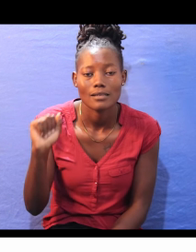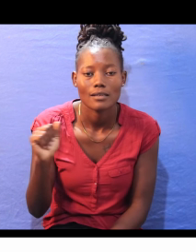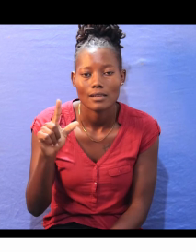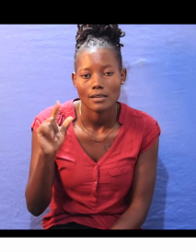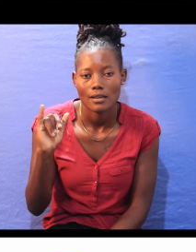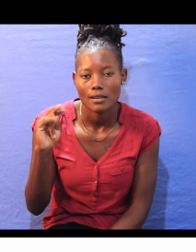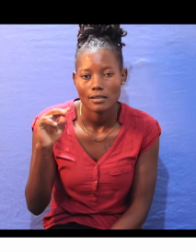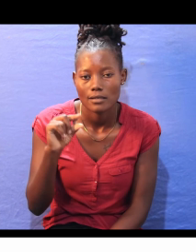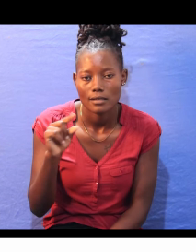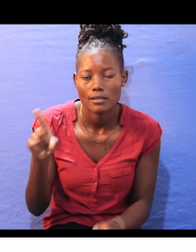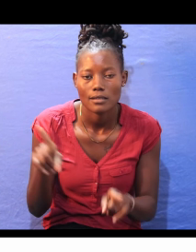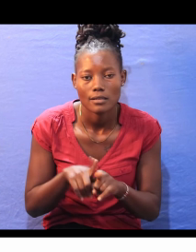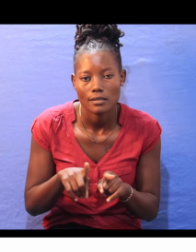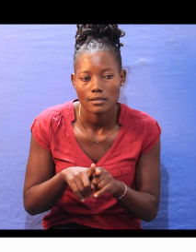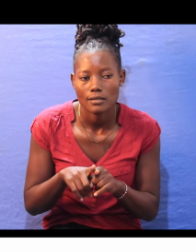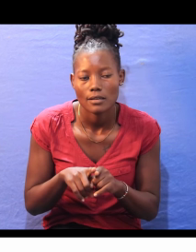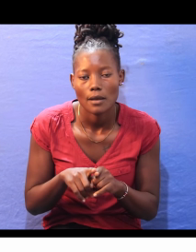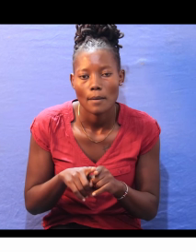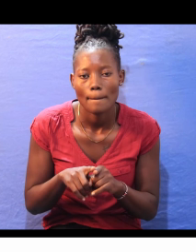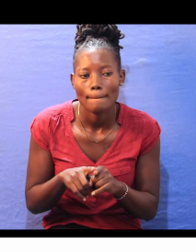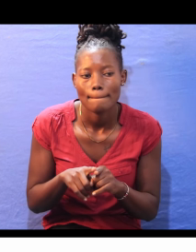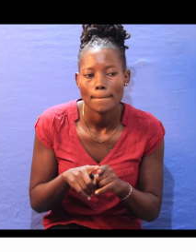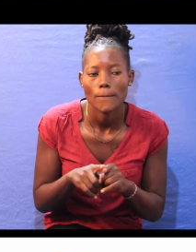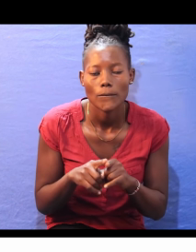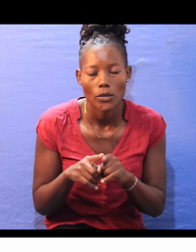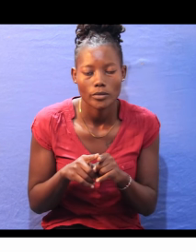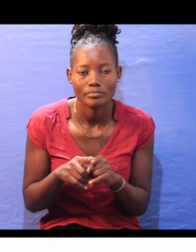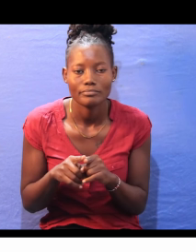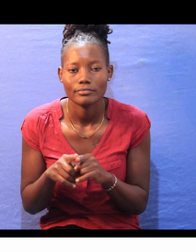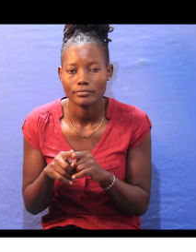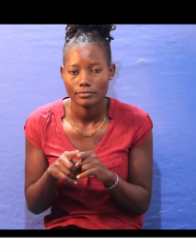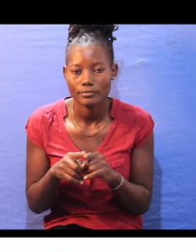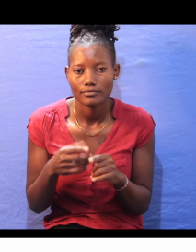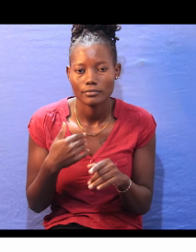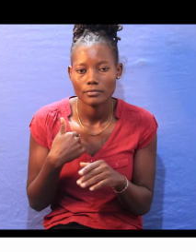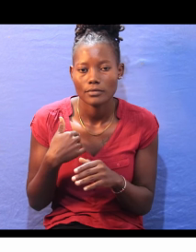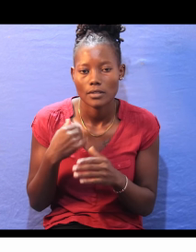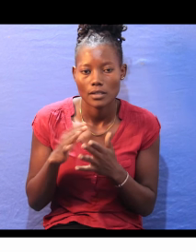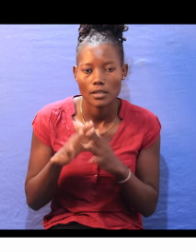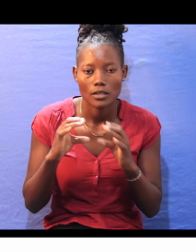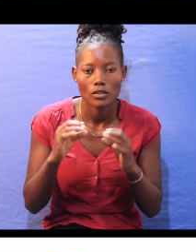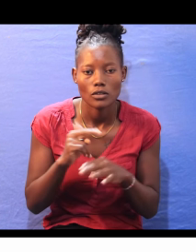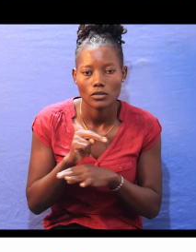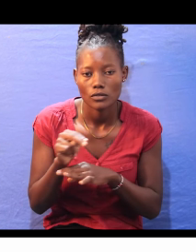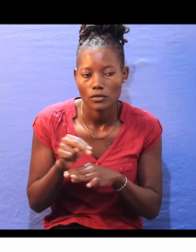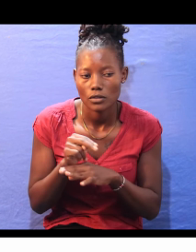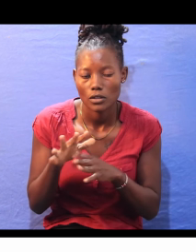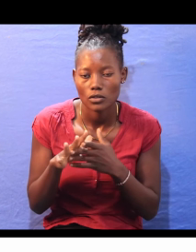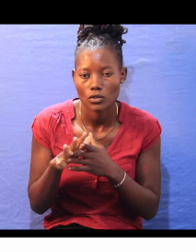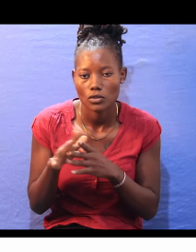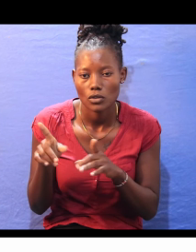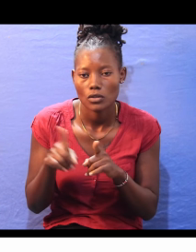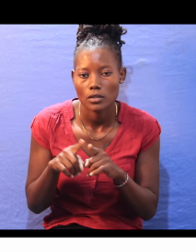and strongman events, but also as a weightlifter, where I qualified for our nationals and I